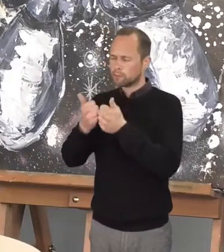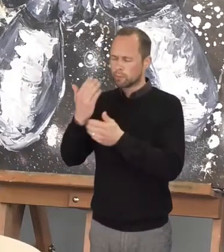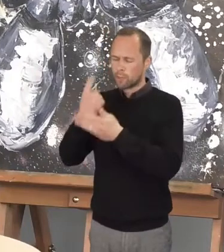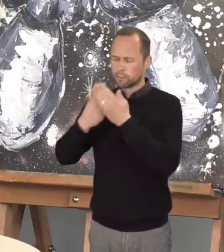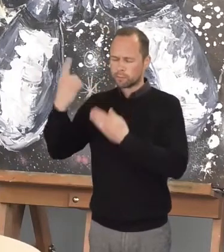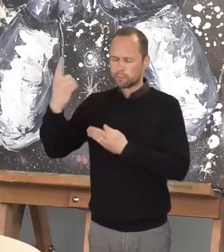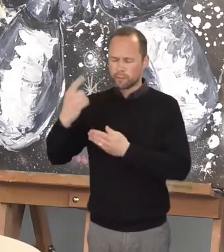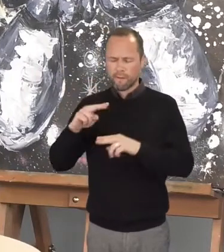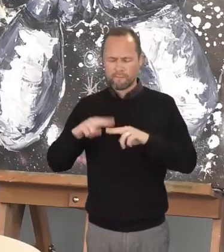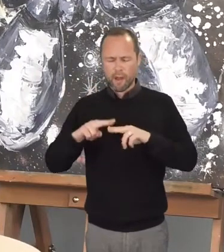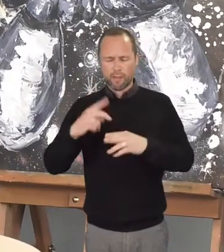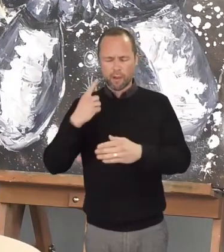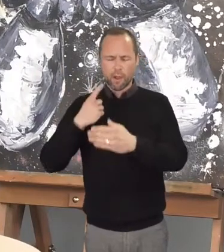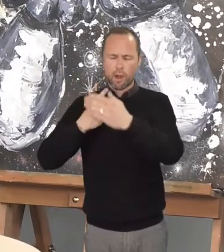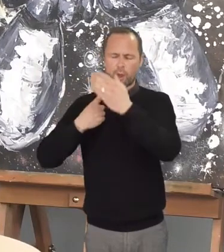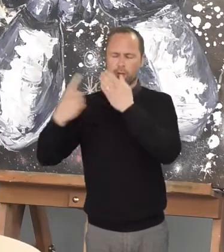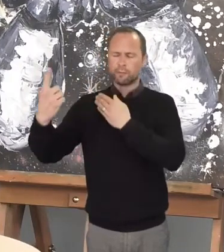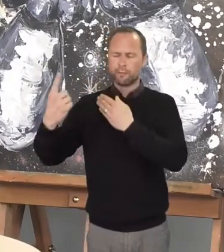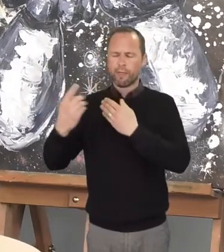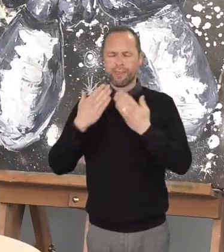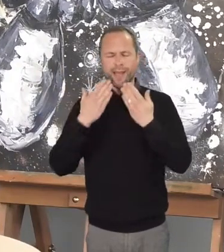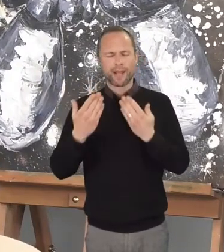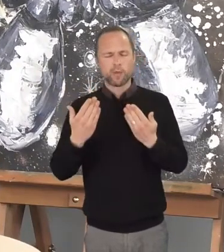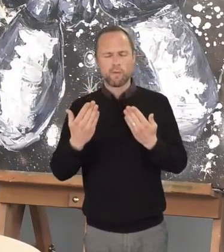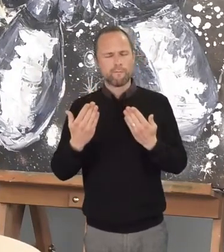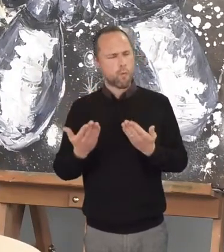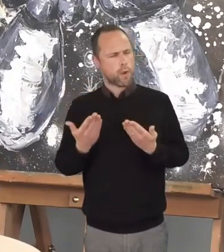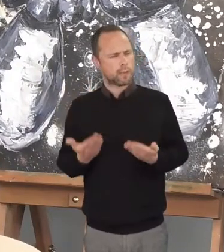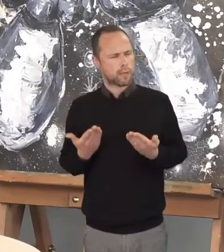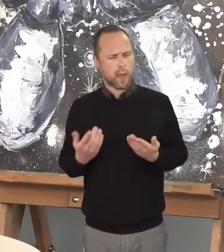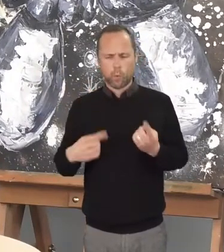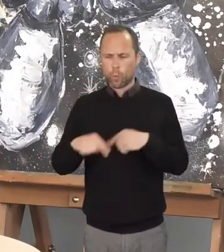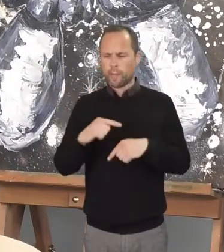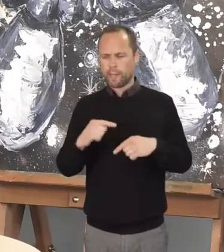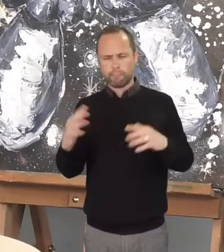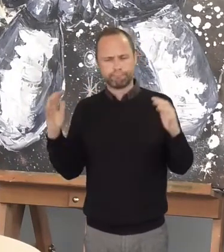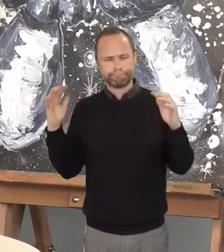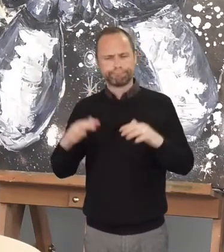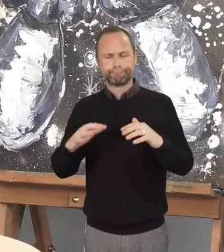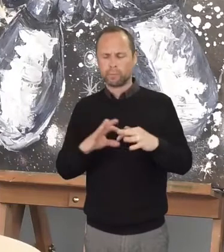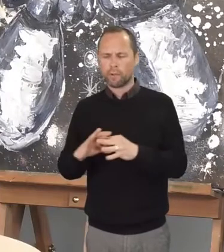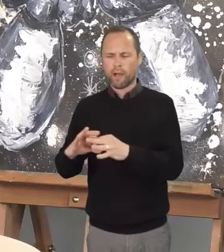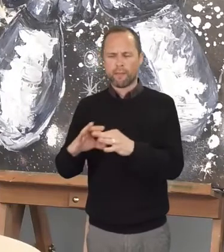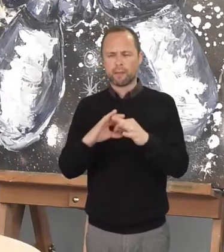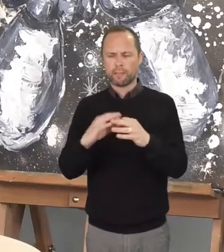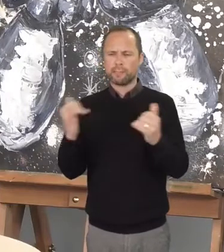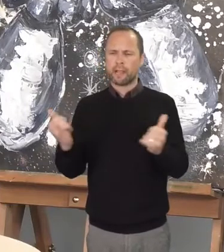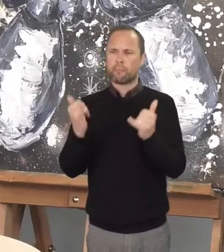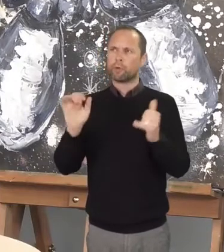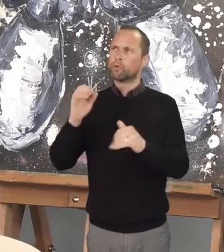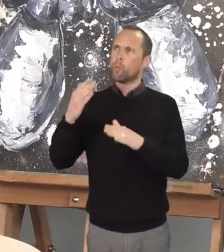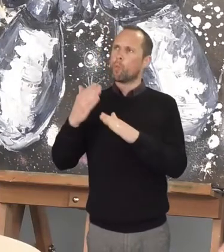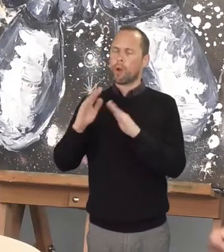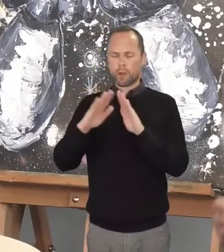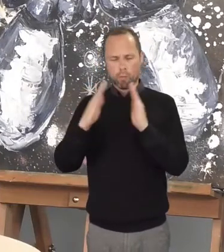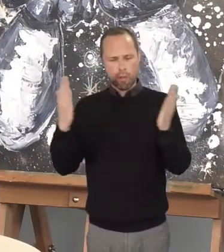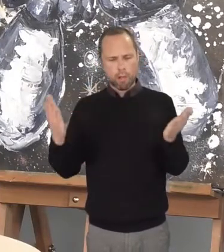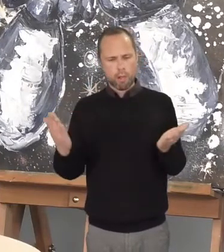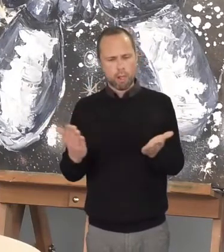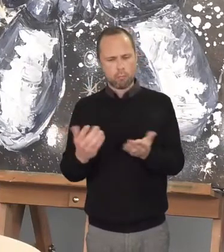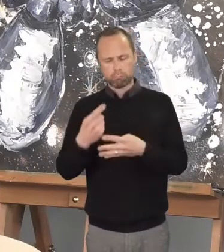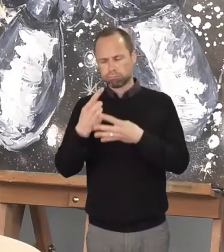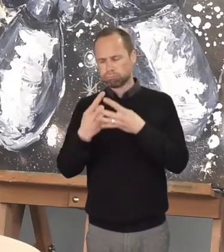Father God, thank you for this challenge, for this chance to gather together and to celebrate what you have done in your world and